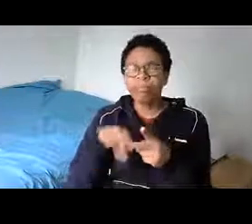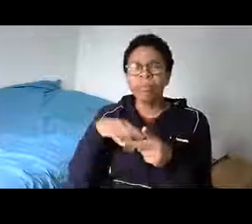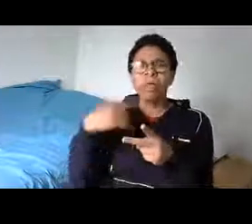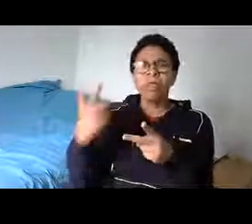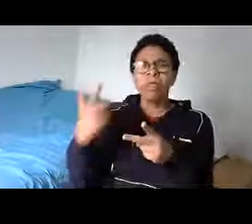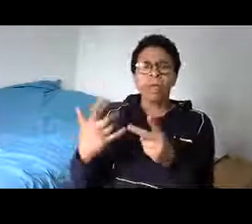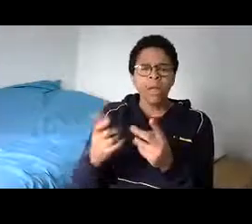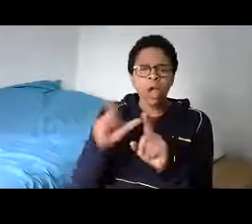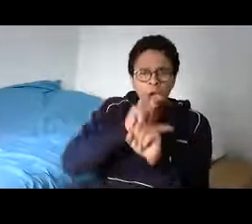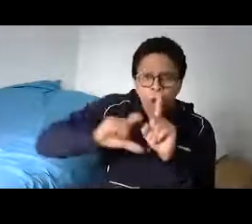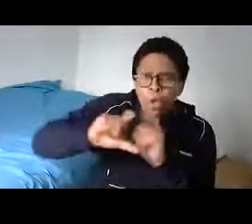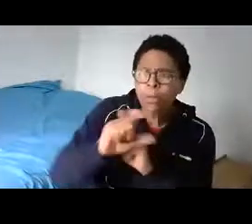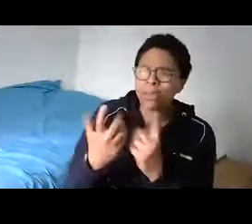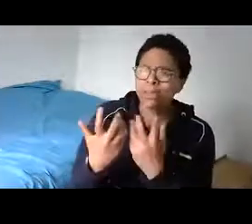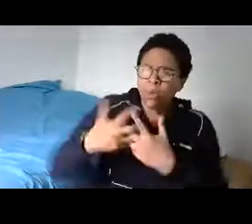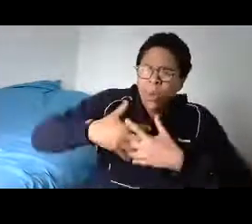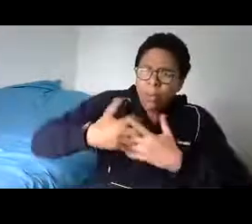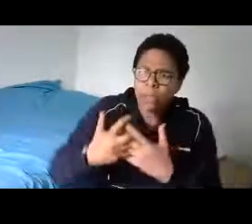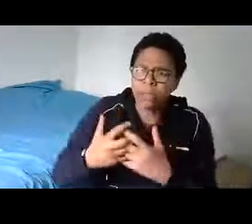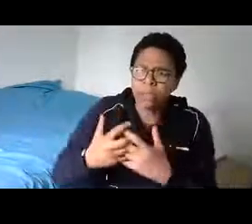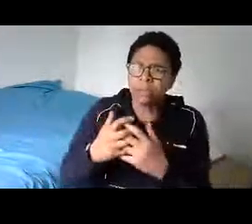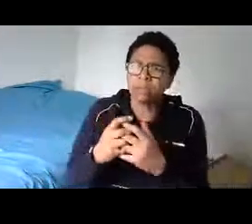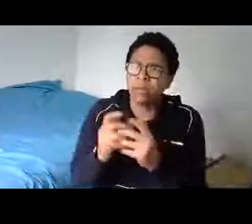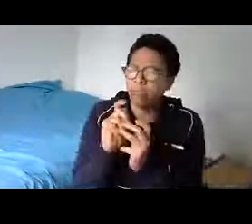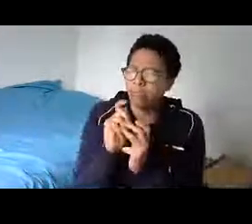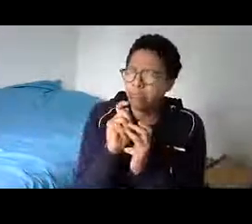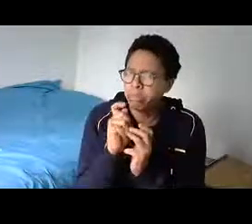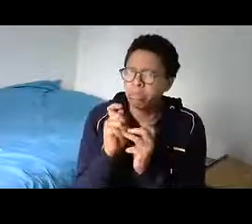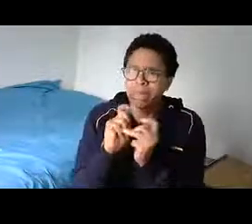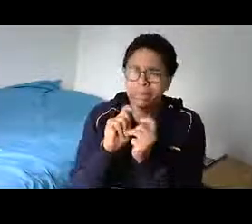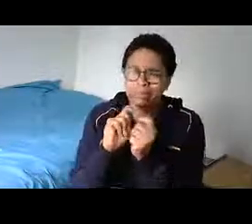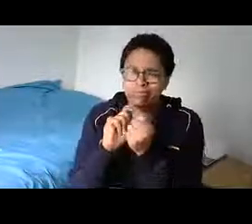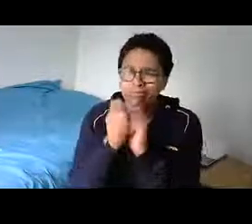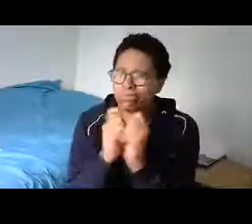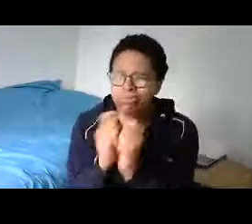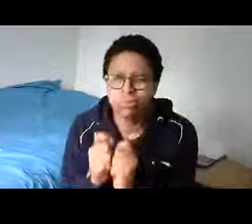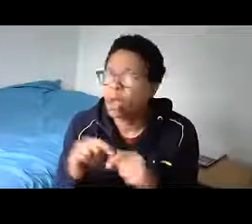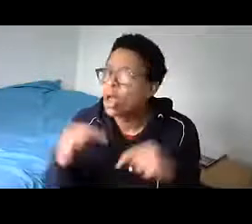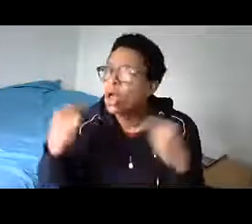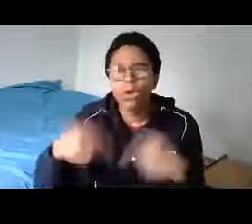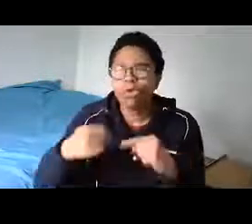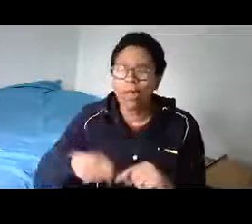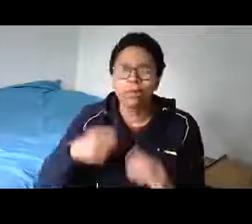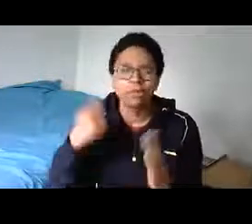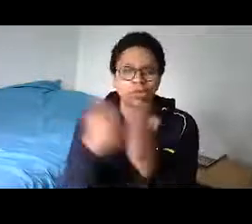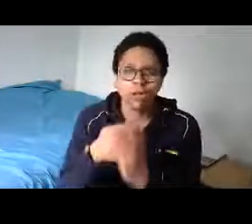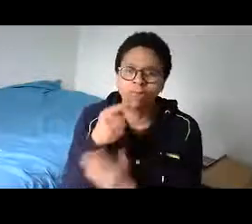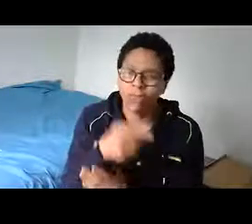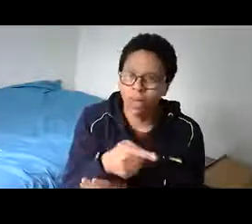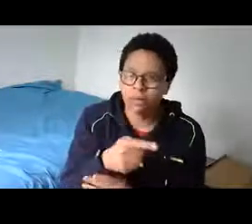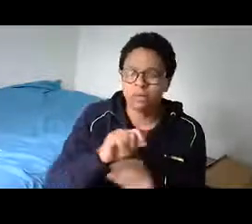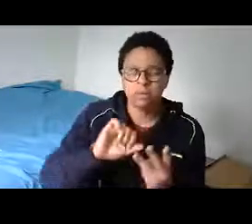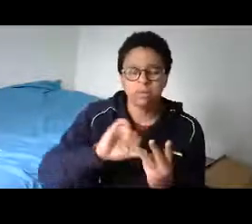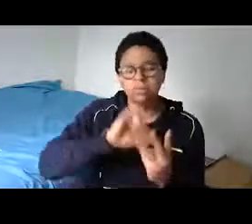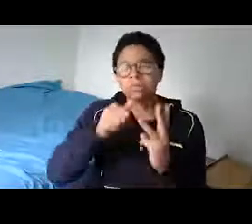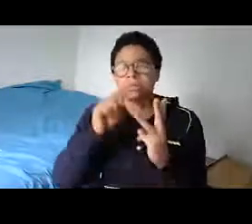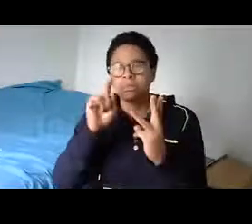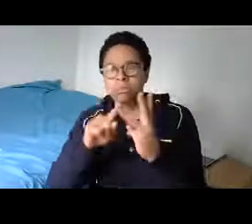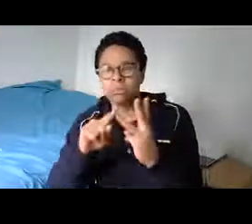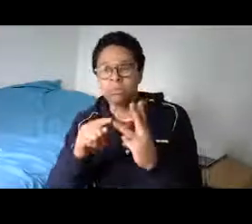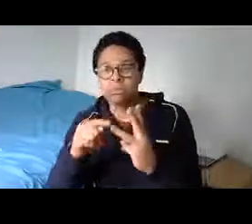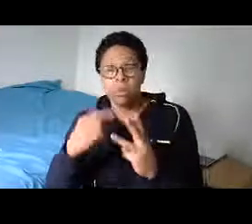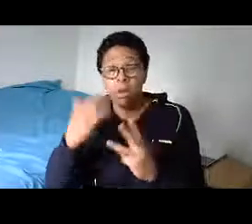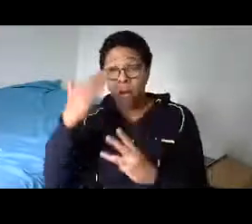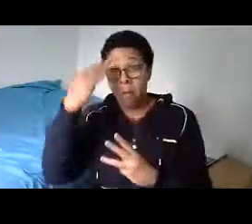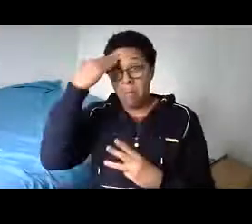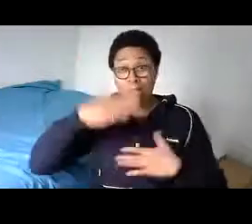and then support is put in place for them in the community, and basically those services are